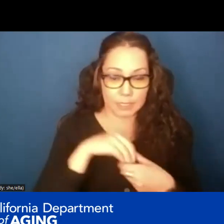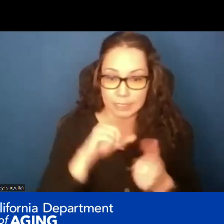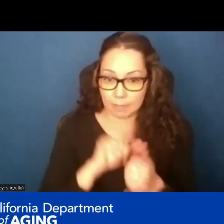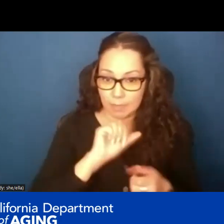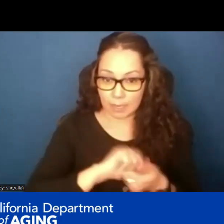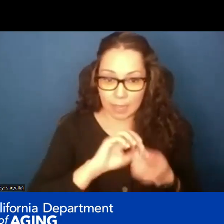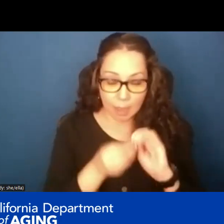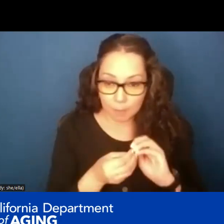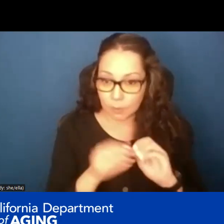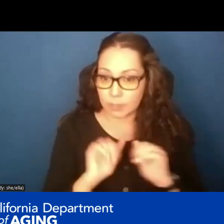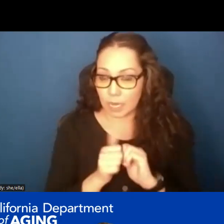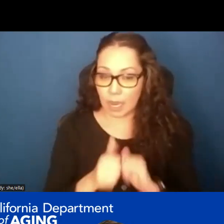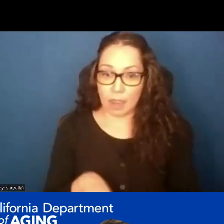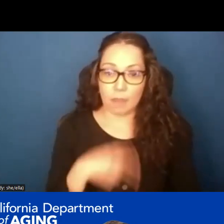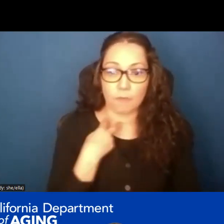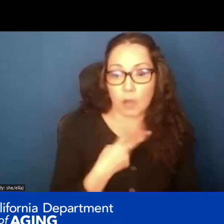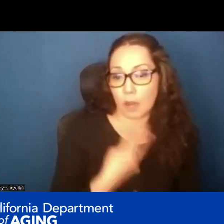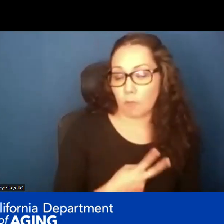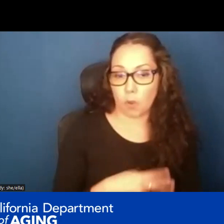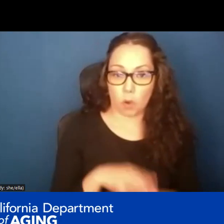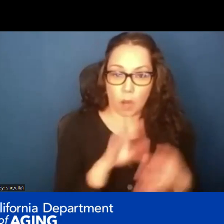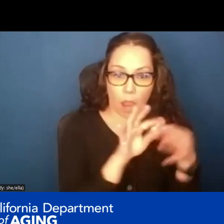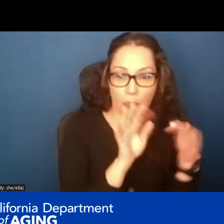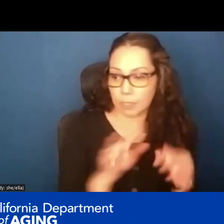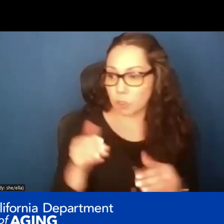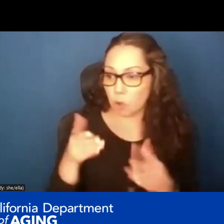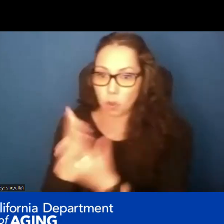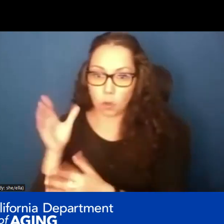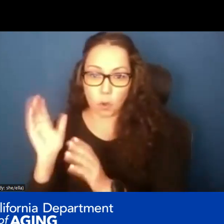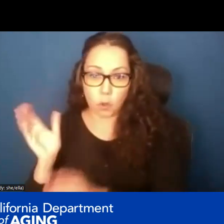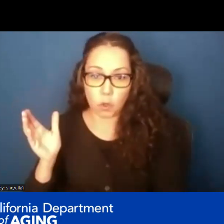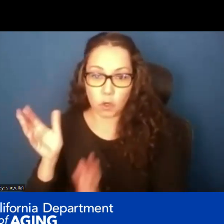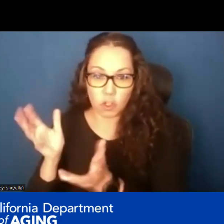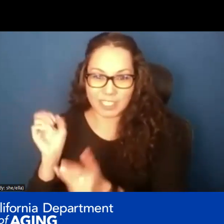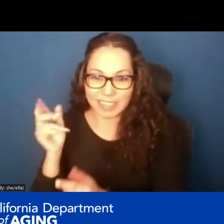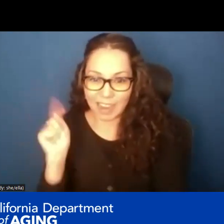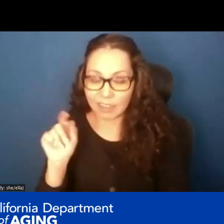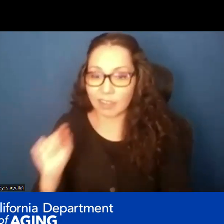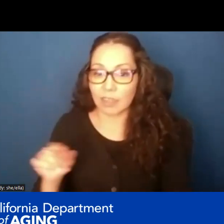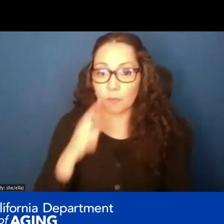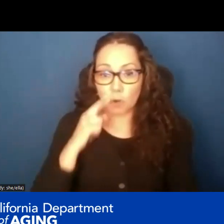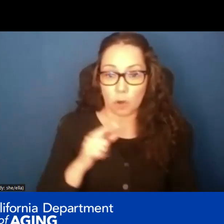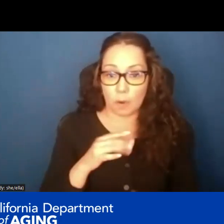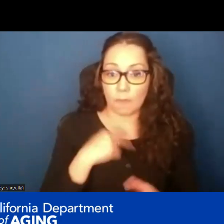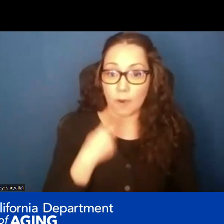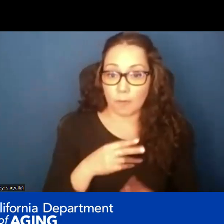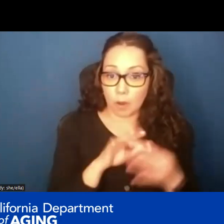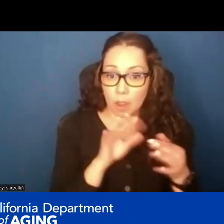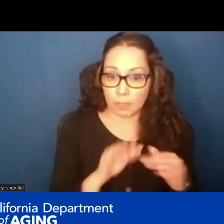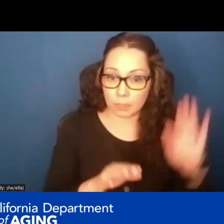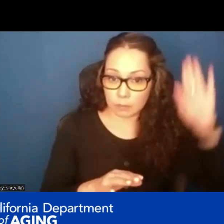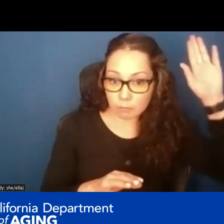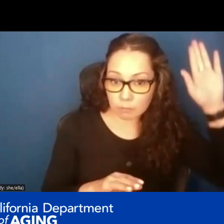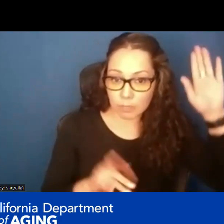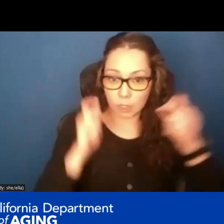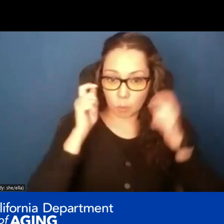participate by making verbal comments or submitting comments via the chat. For verbal comments, please raise your hand by clicking the reactions icon